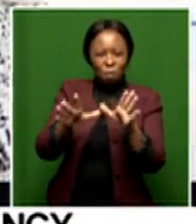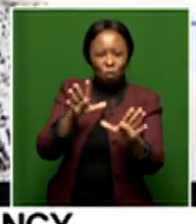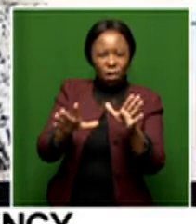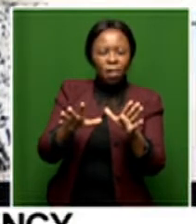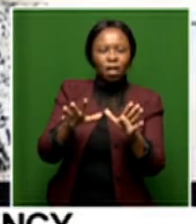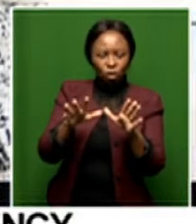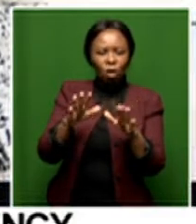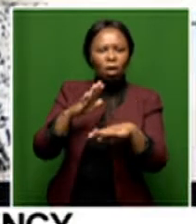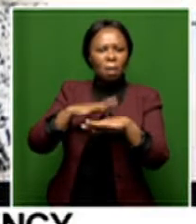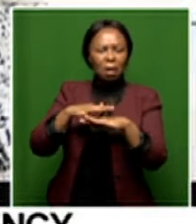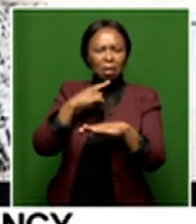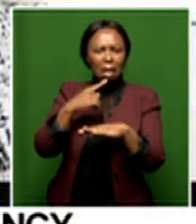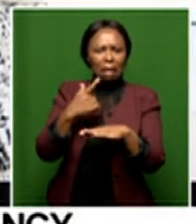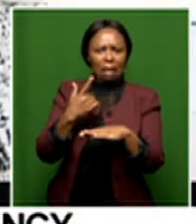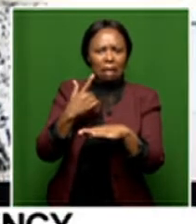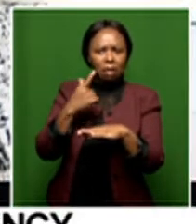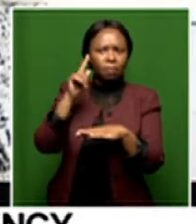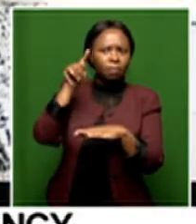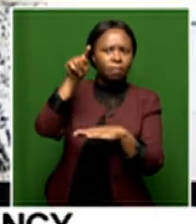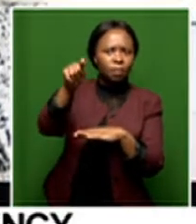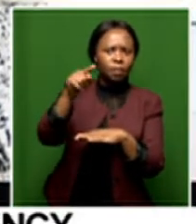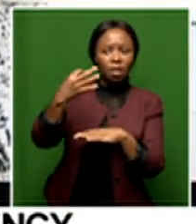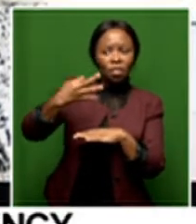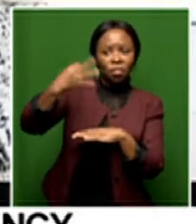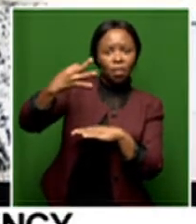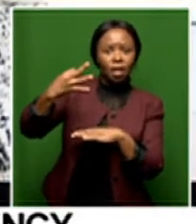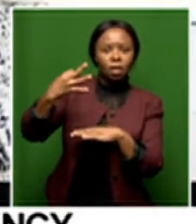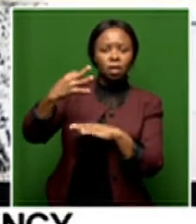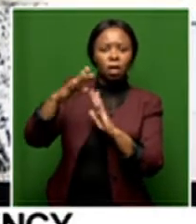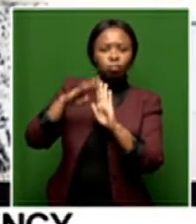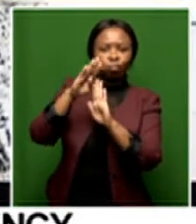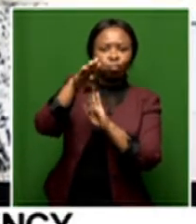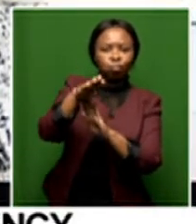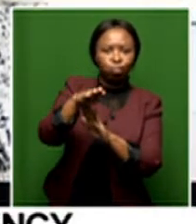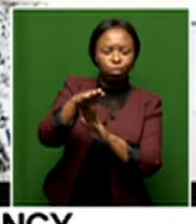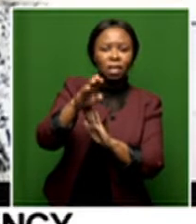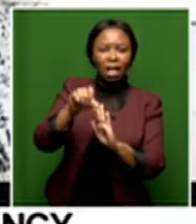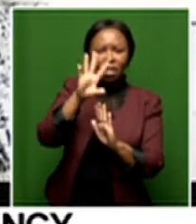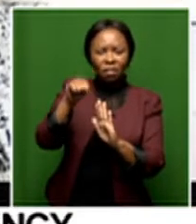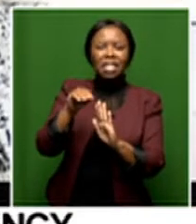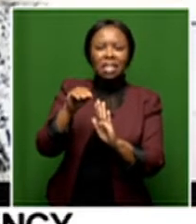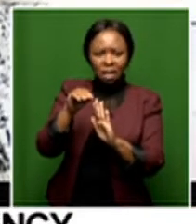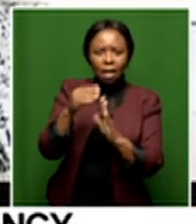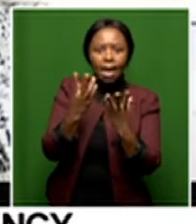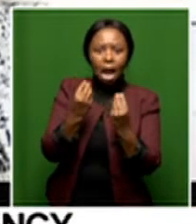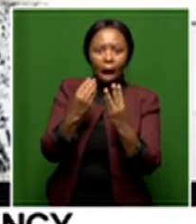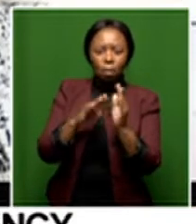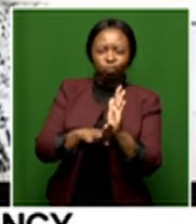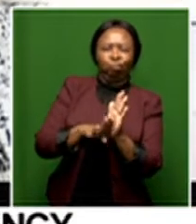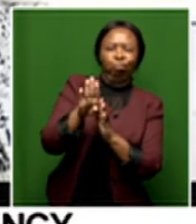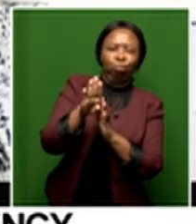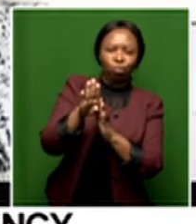projections are talking to the third wave, where, South Africa in the next couple of weeks could start seeing these numbers increase quite a